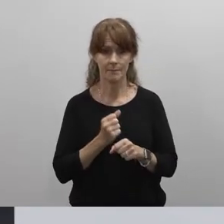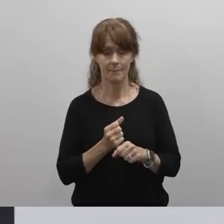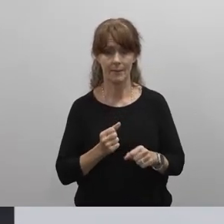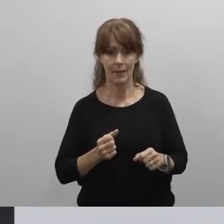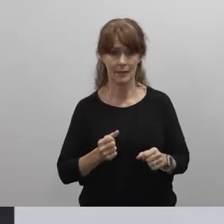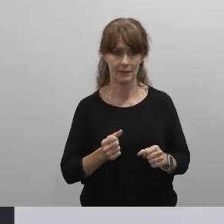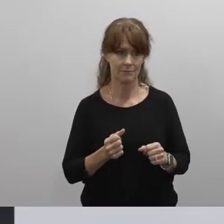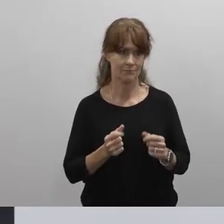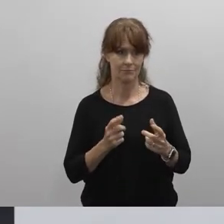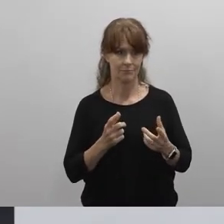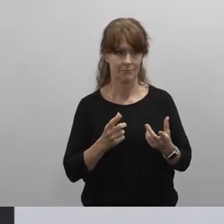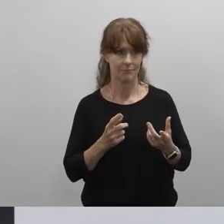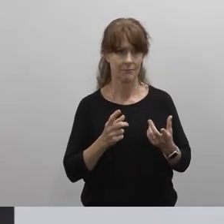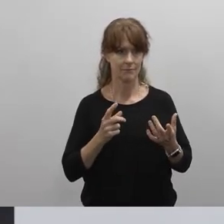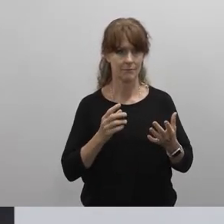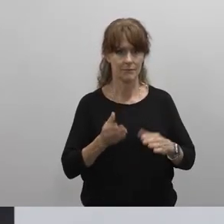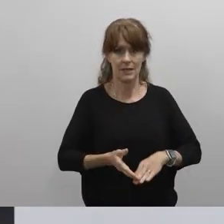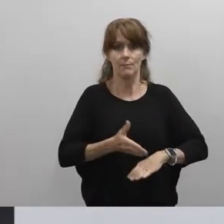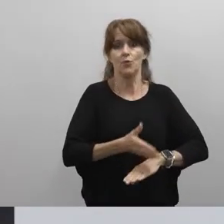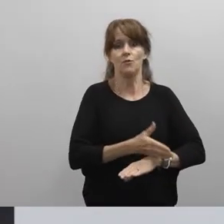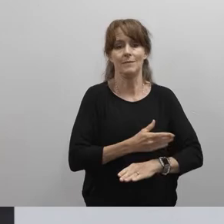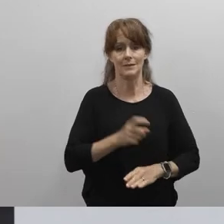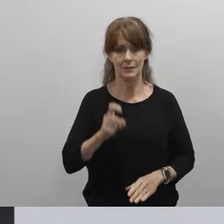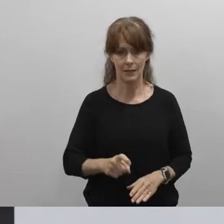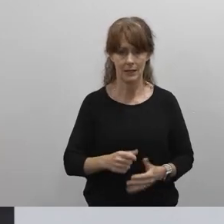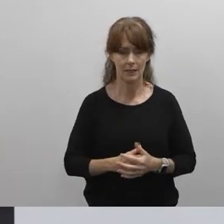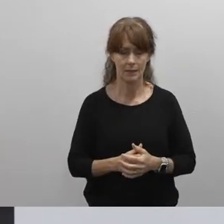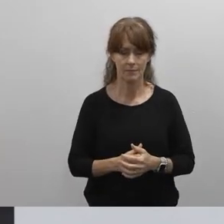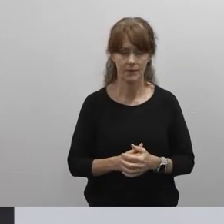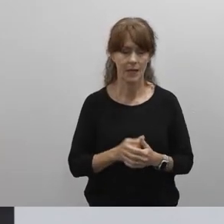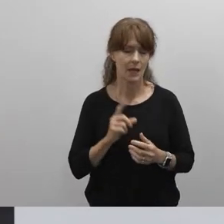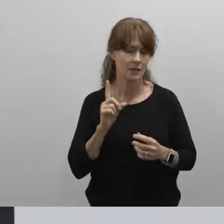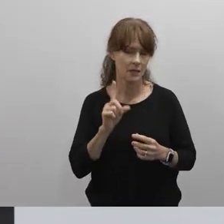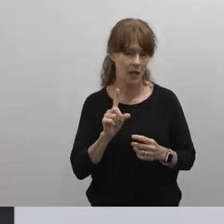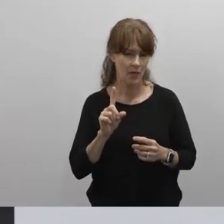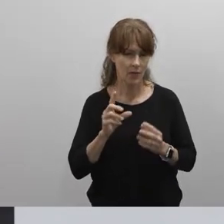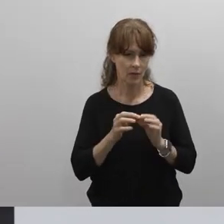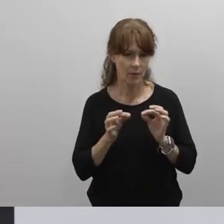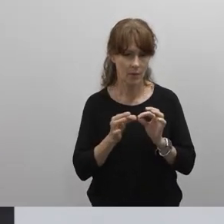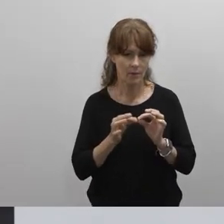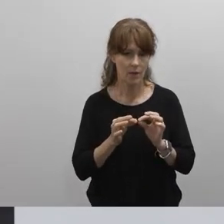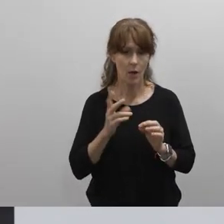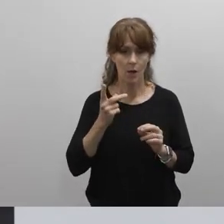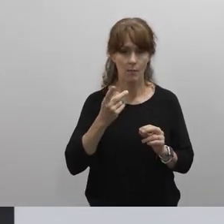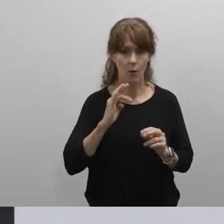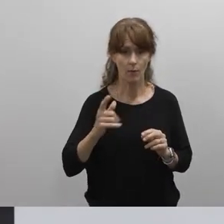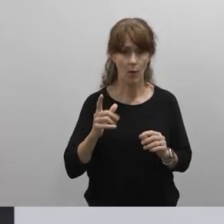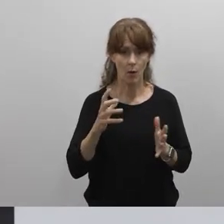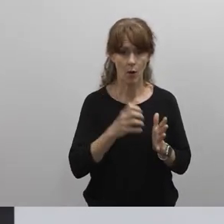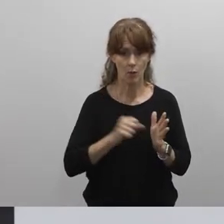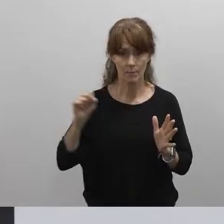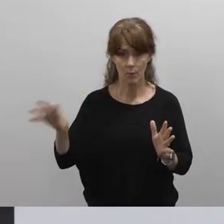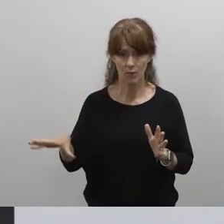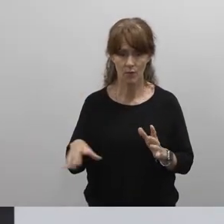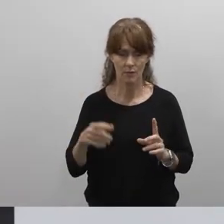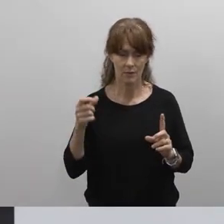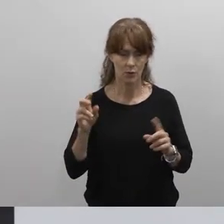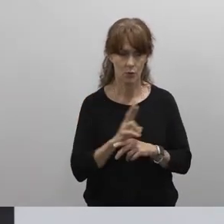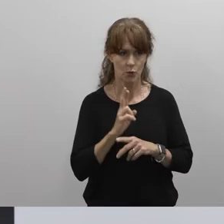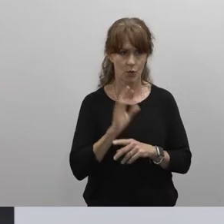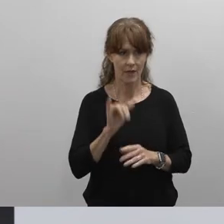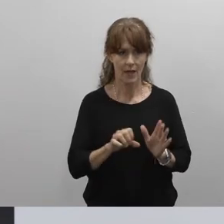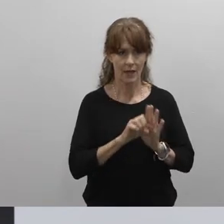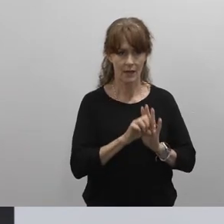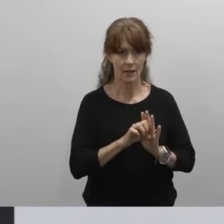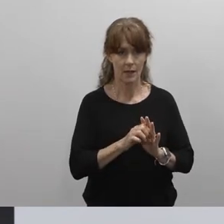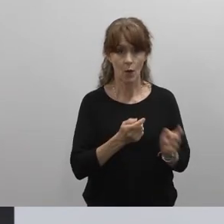into these efforts. The other piece I was going to highlight, albeit a small one, because we discussed portable removals earlier, and I'm going to pick on that example. Even the